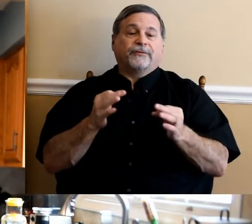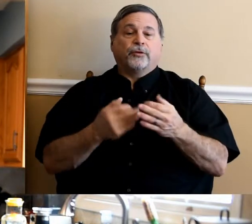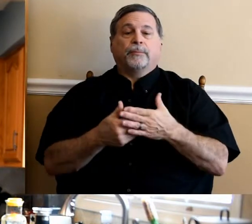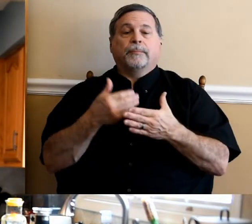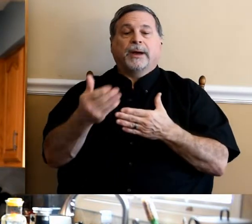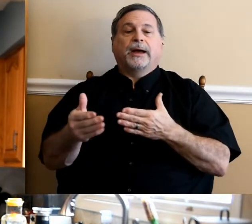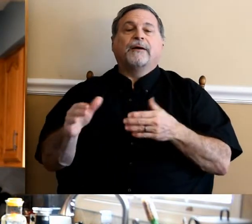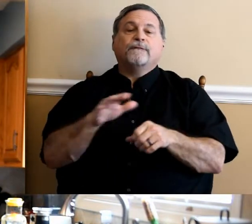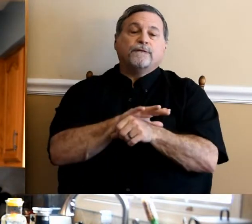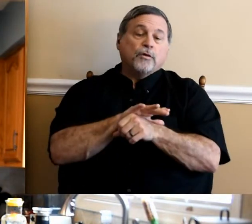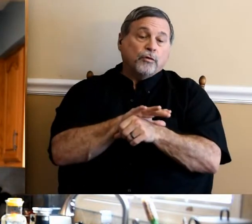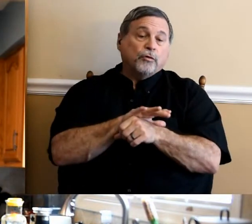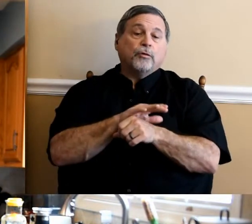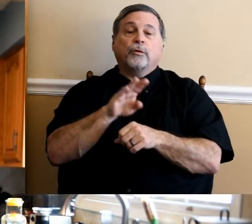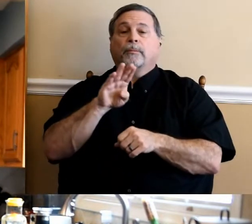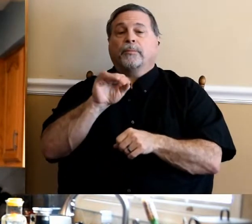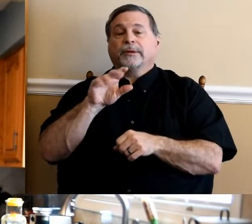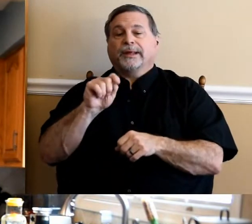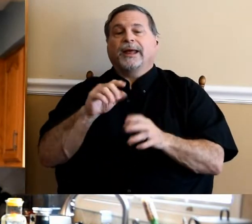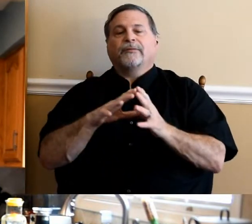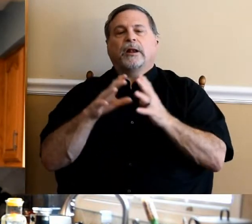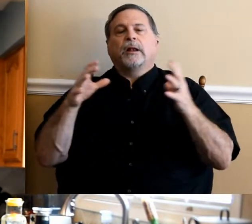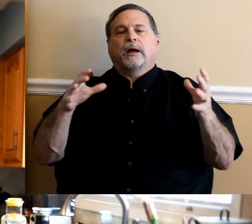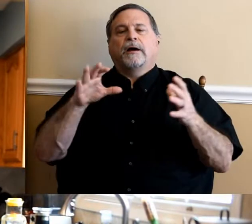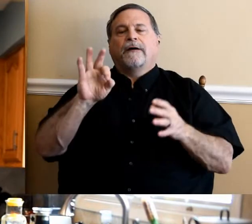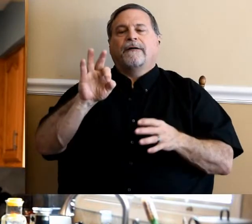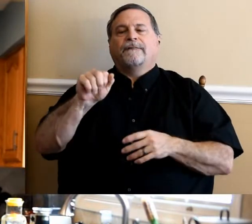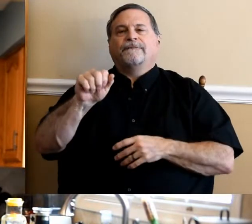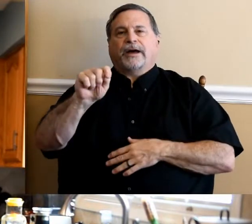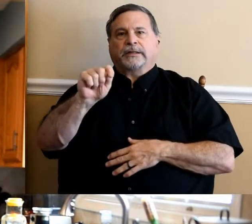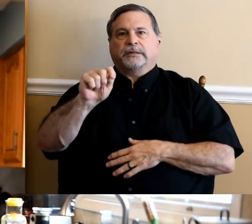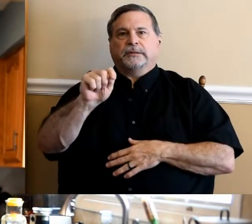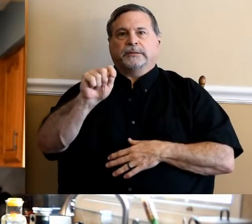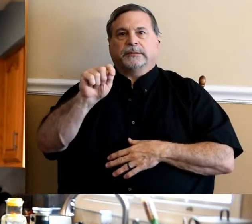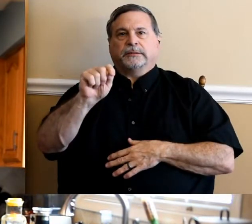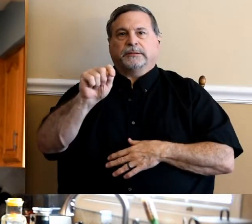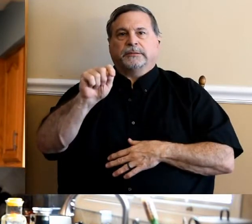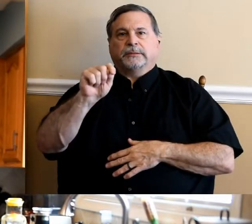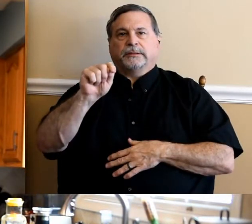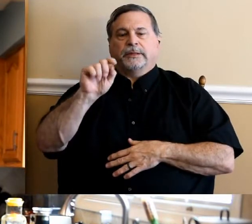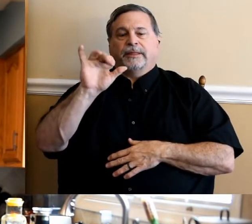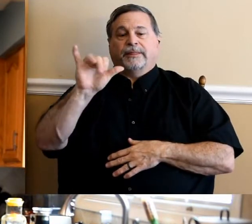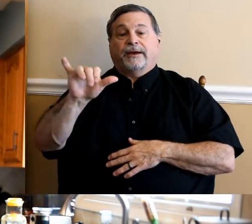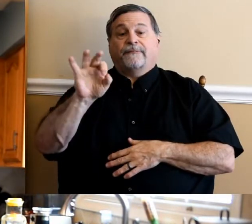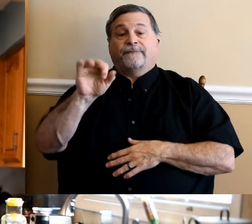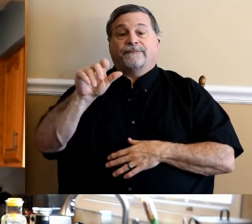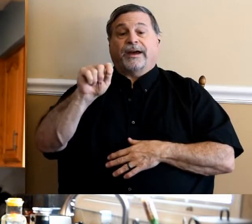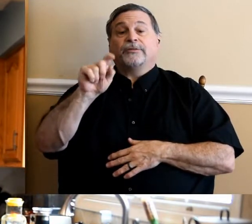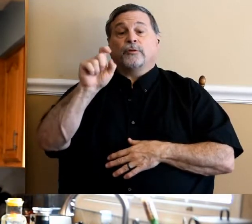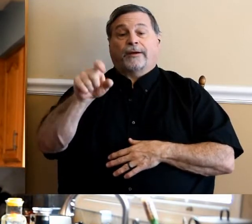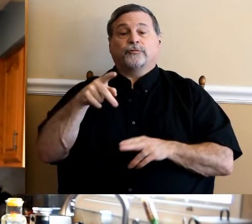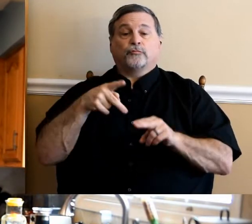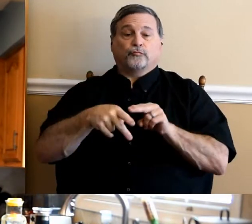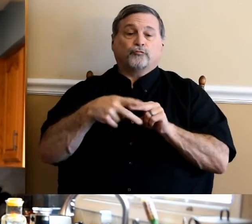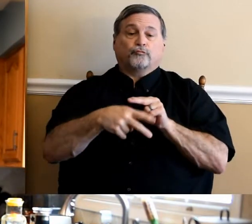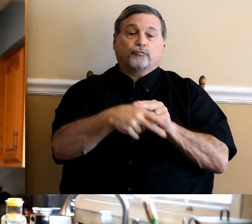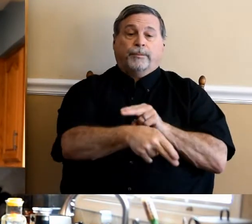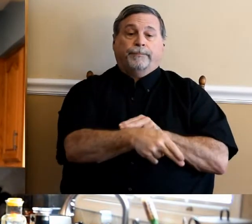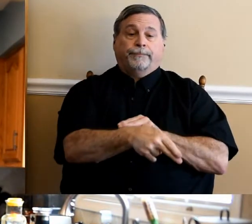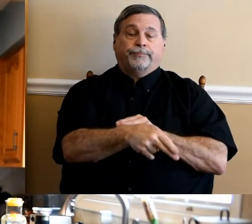And when you get a full brisket, you've got a lot of fat. Okay, and with that fat means you've got to do the